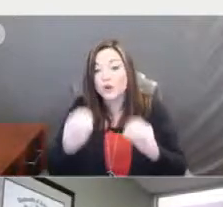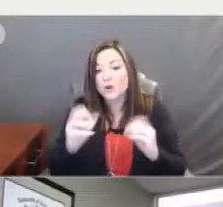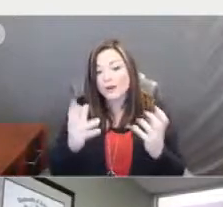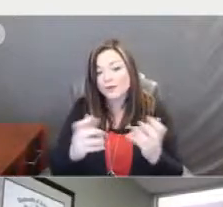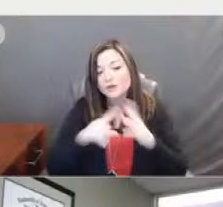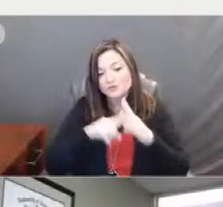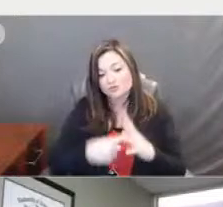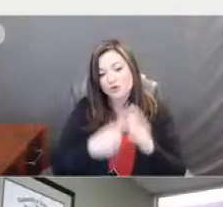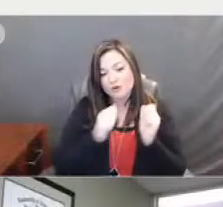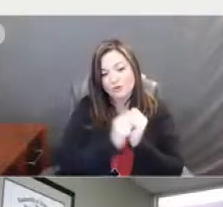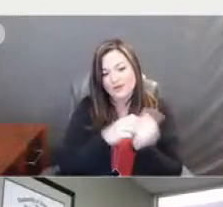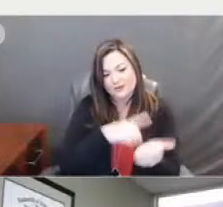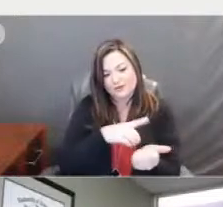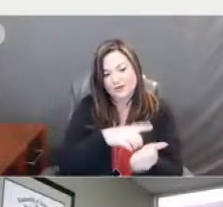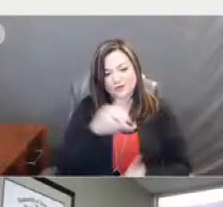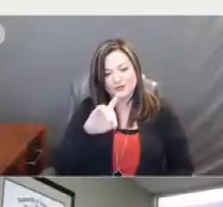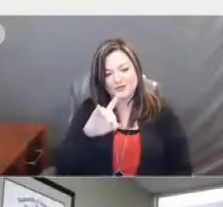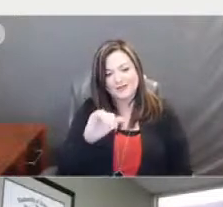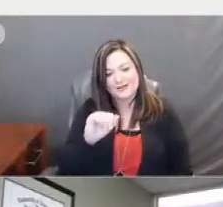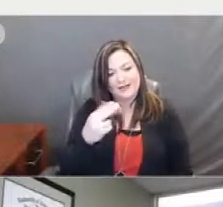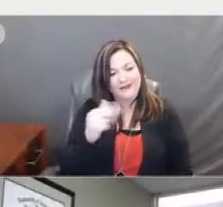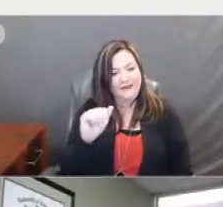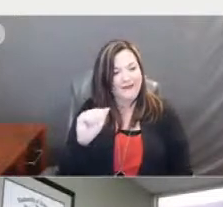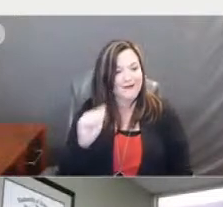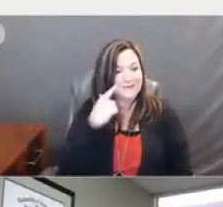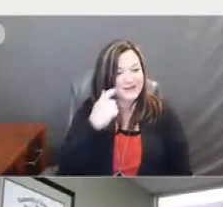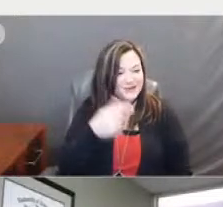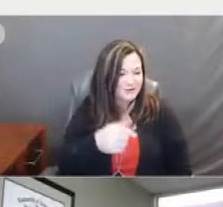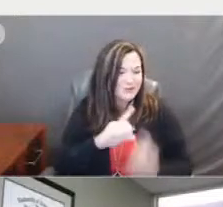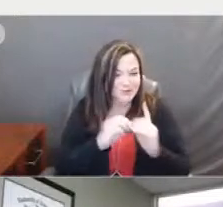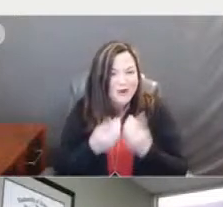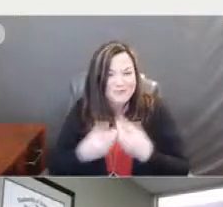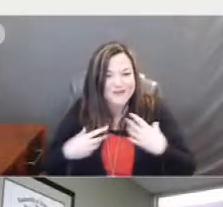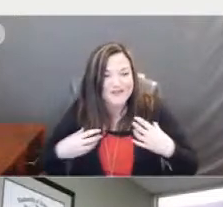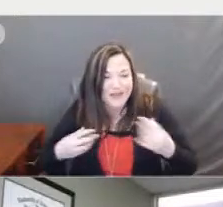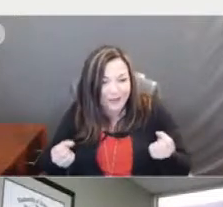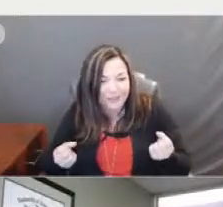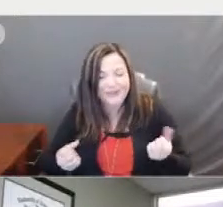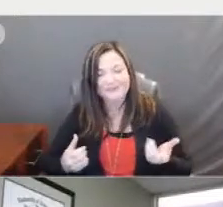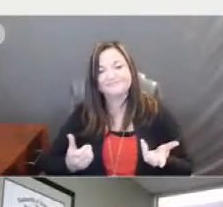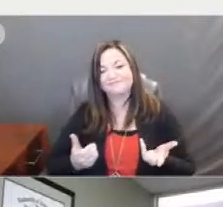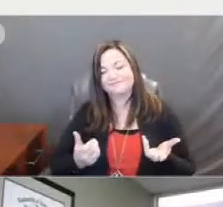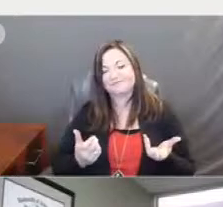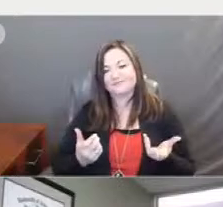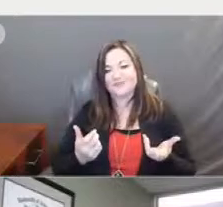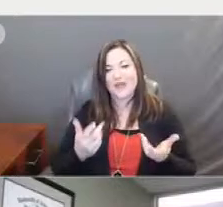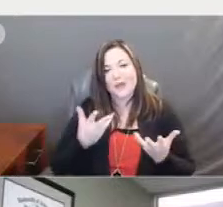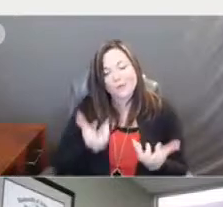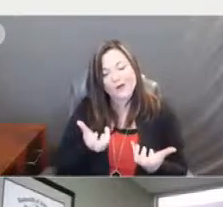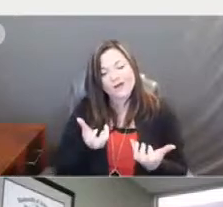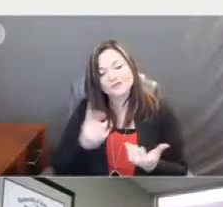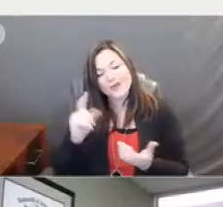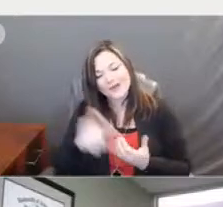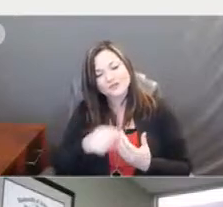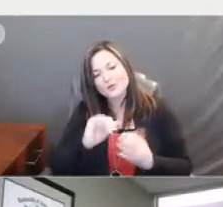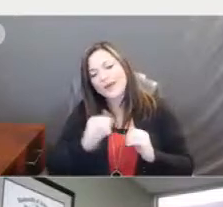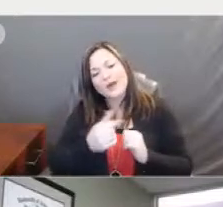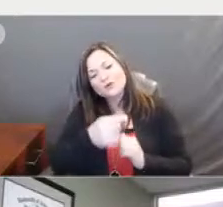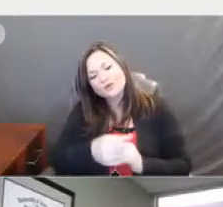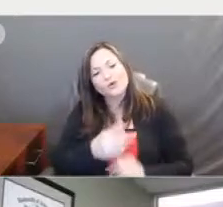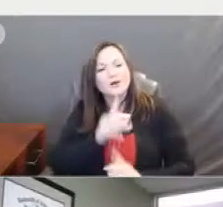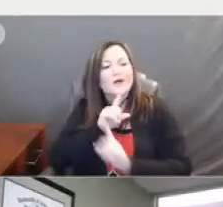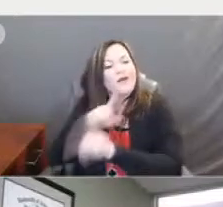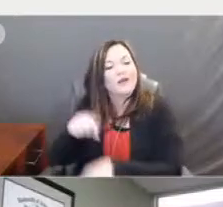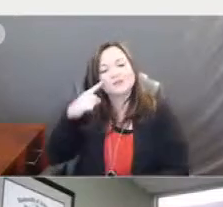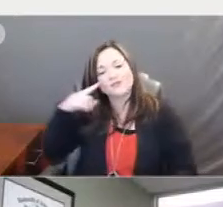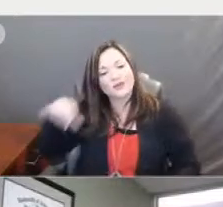you're with the Arkansas Department of Health, I'm going to put you on the spot with that question. How would you address that issue where people, they